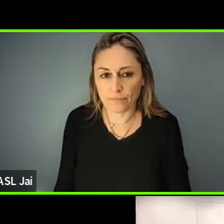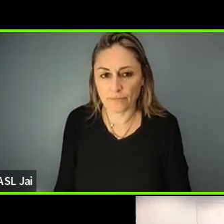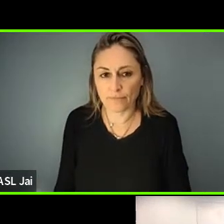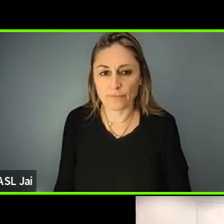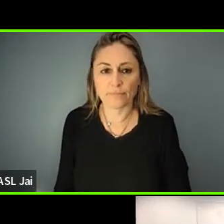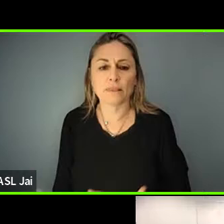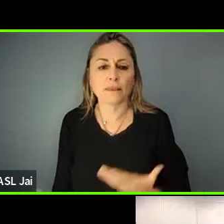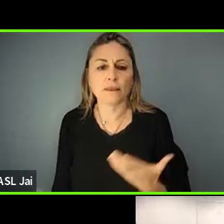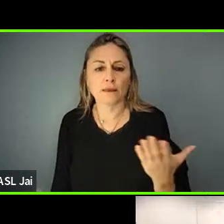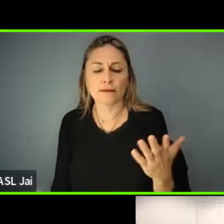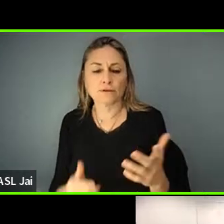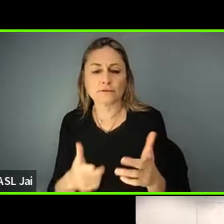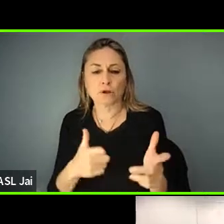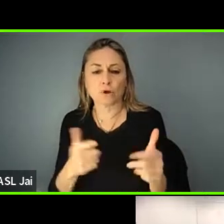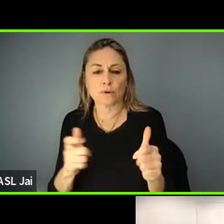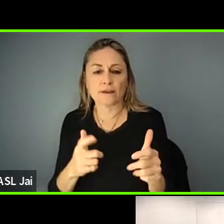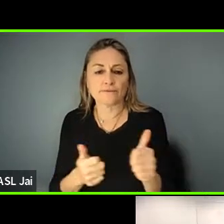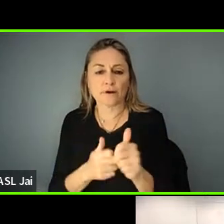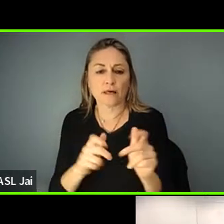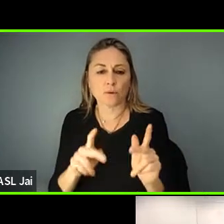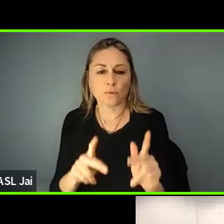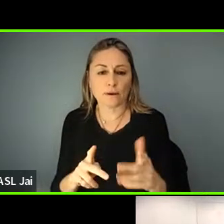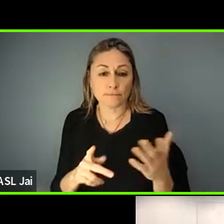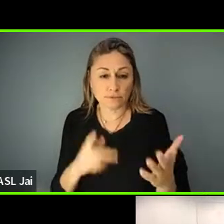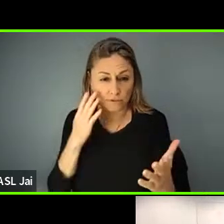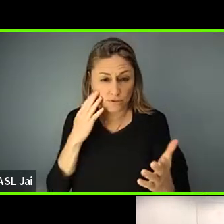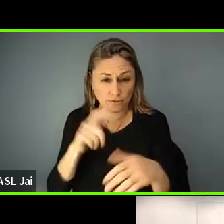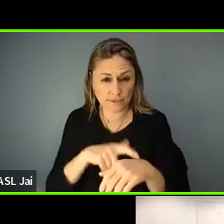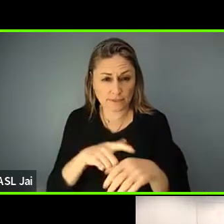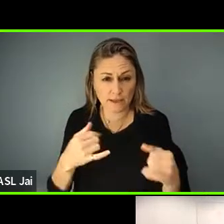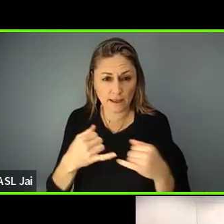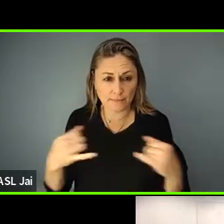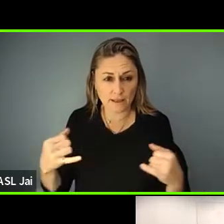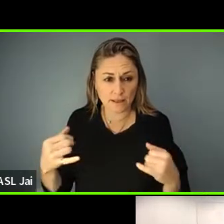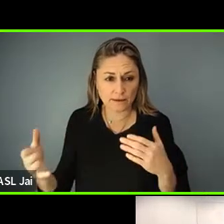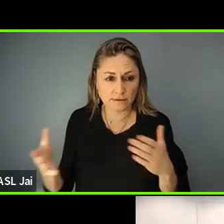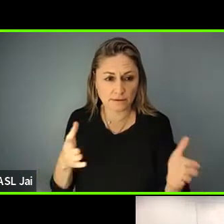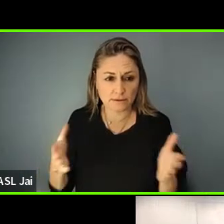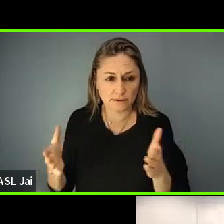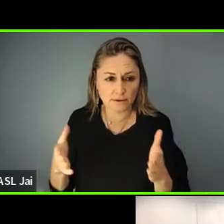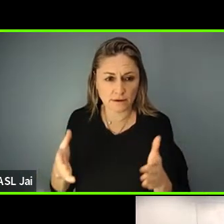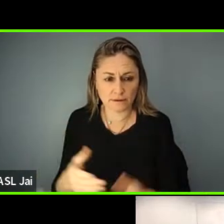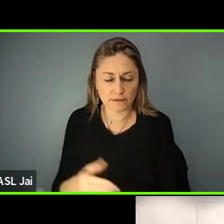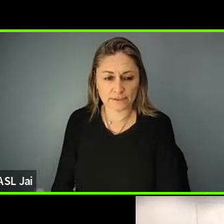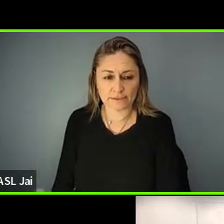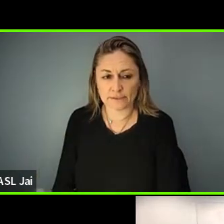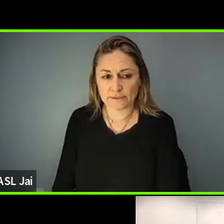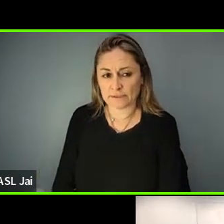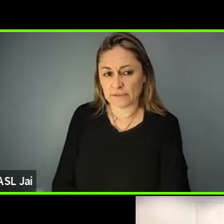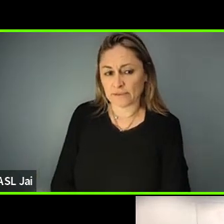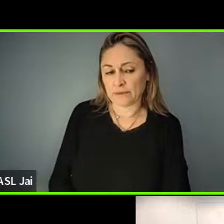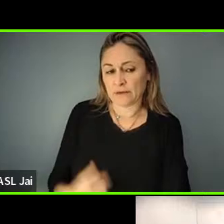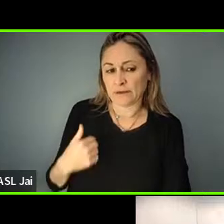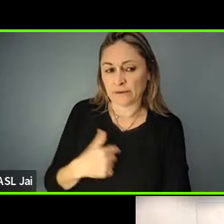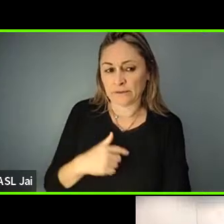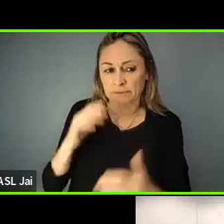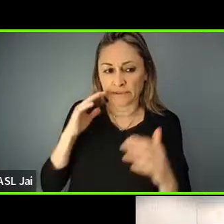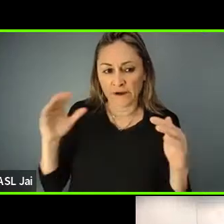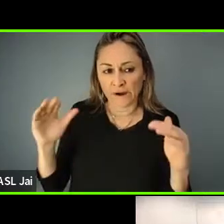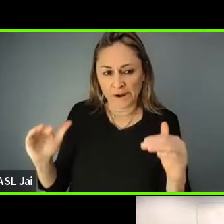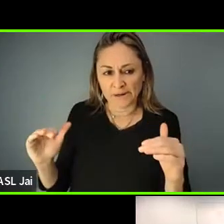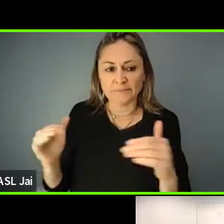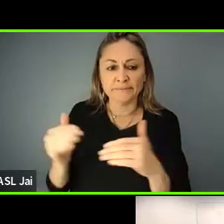Greg, just quick follow-up anticipating. Do you know the timeline for that decision? So we were hoping by